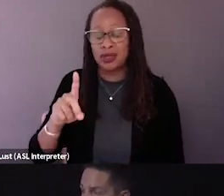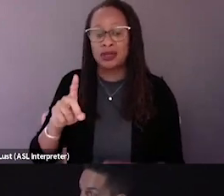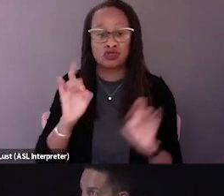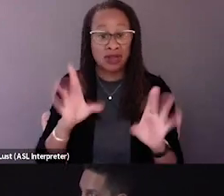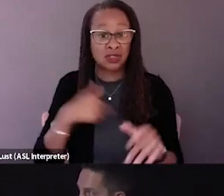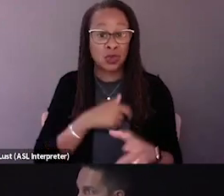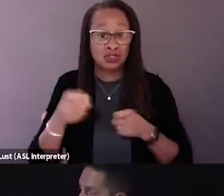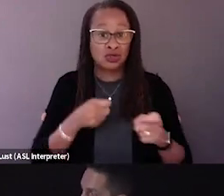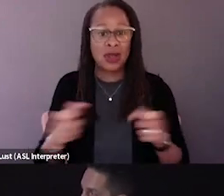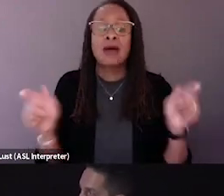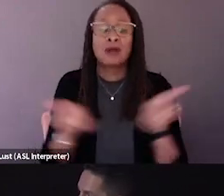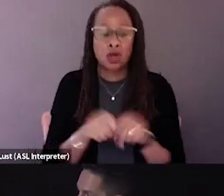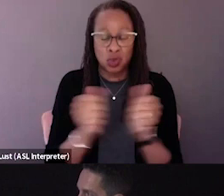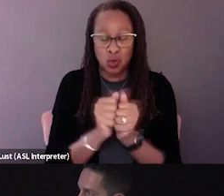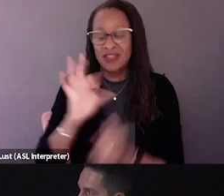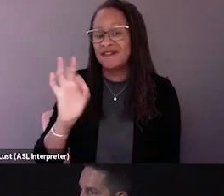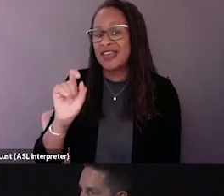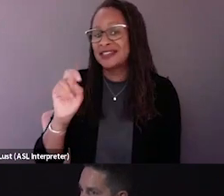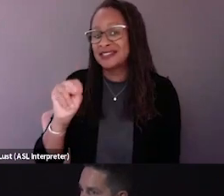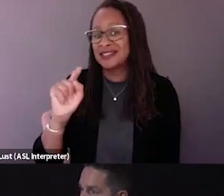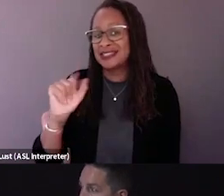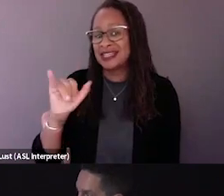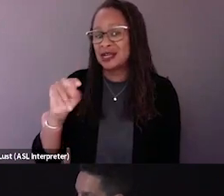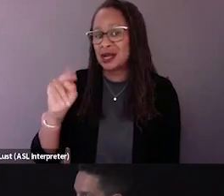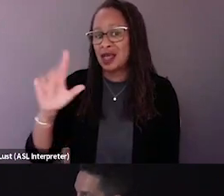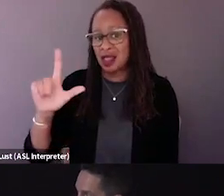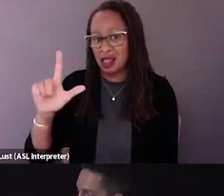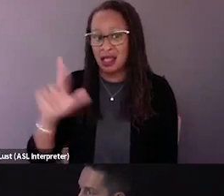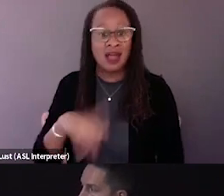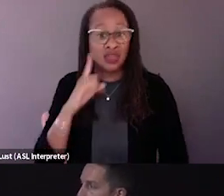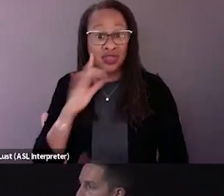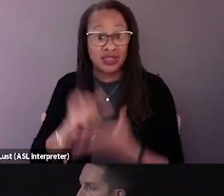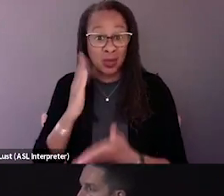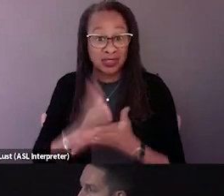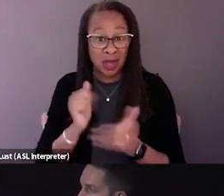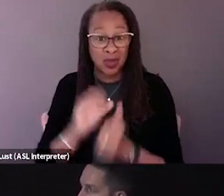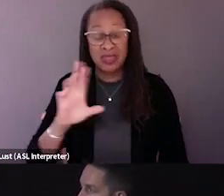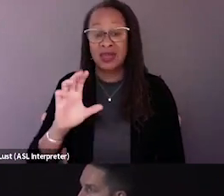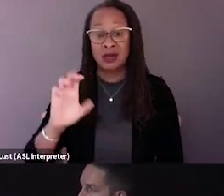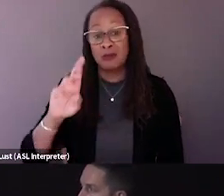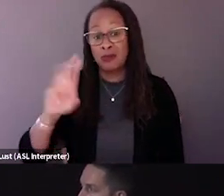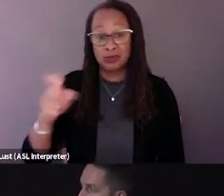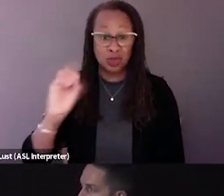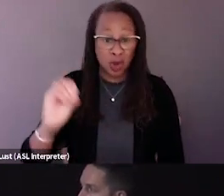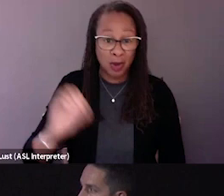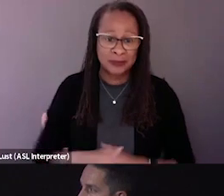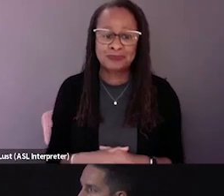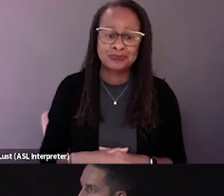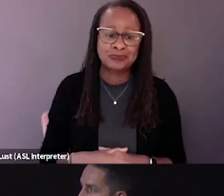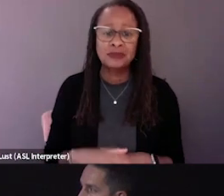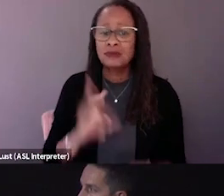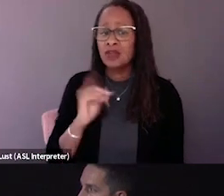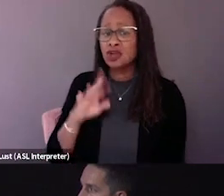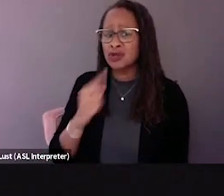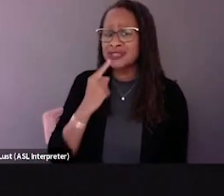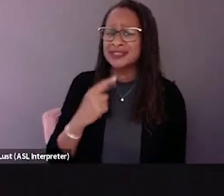also with fentanyl, which we'll talk about in a second? Do you think that the buck will ever stop with them? I hope so. So let me make